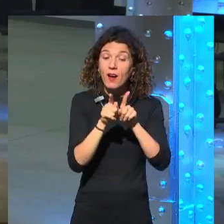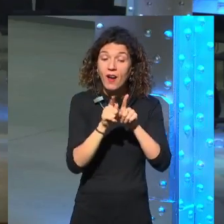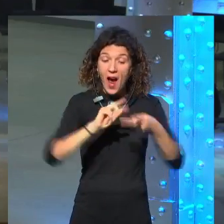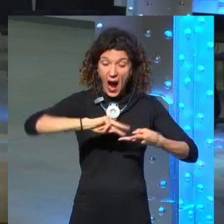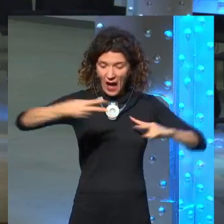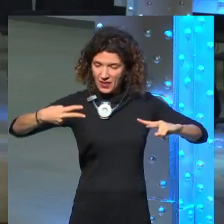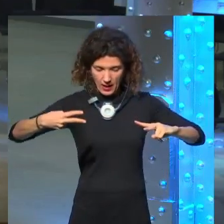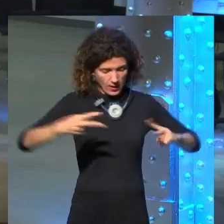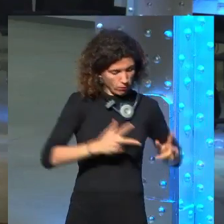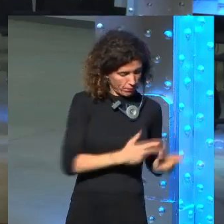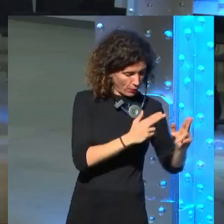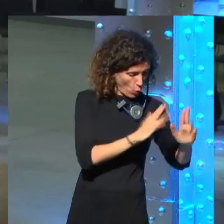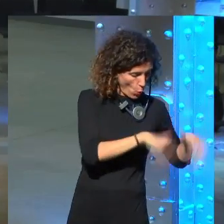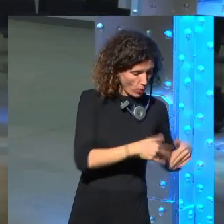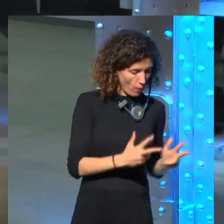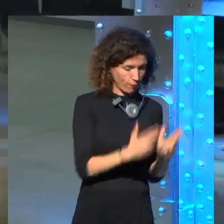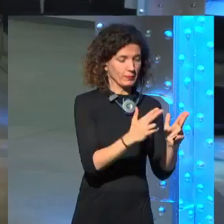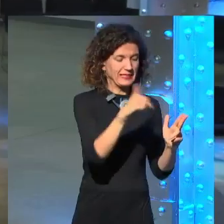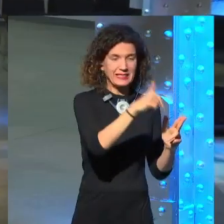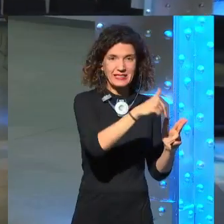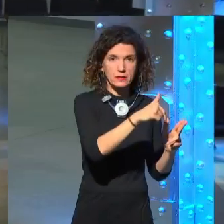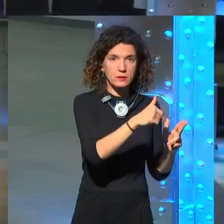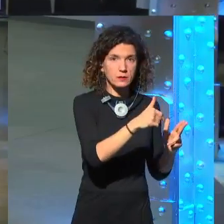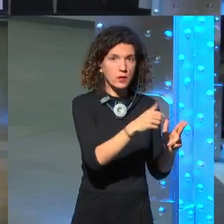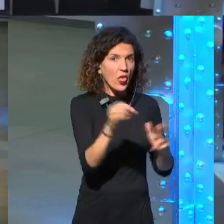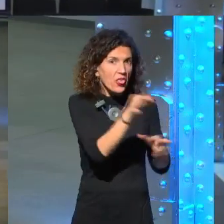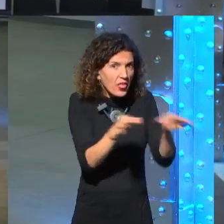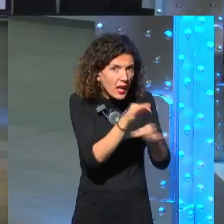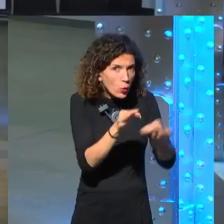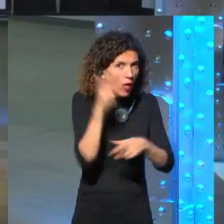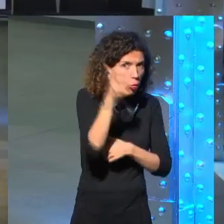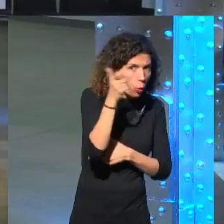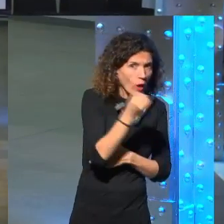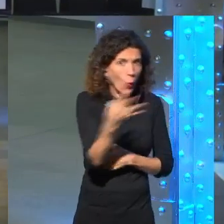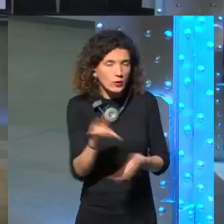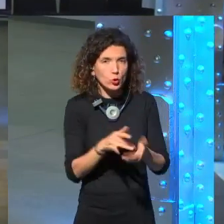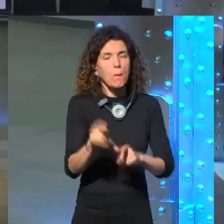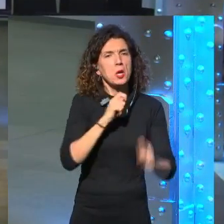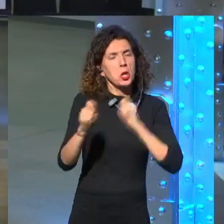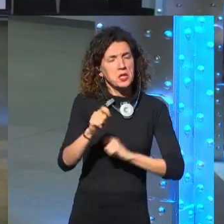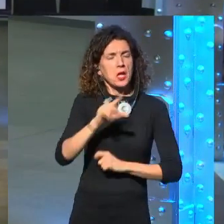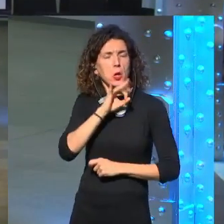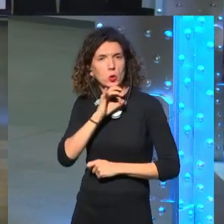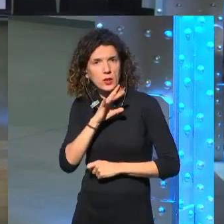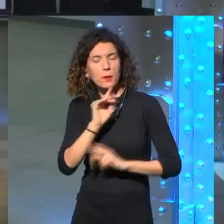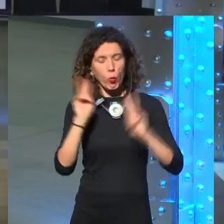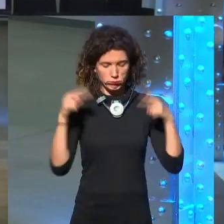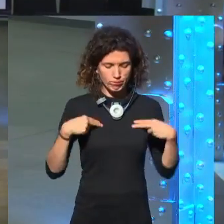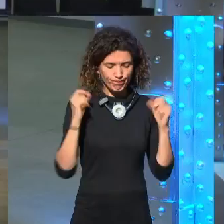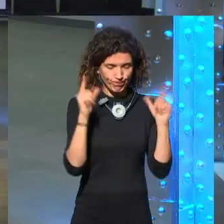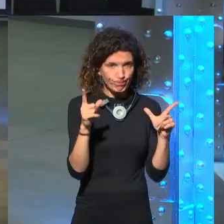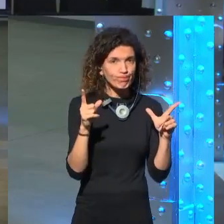how long the cell lasts, and the journalist seemed happy with this, but it made me realize, well,